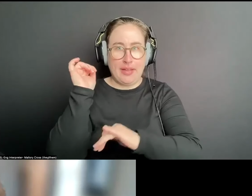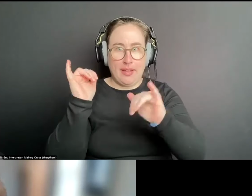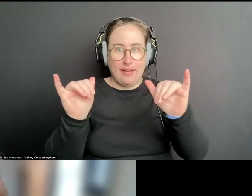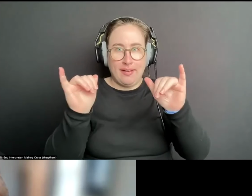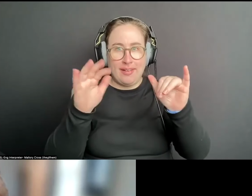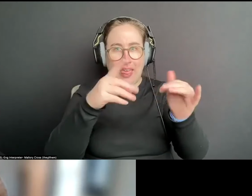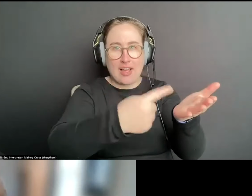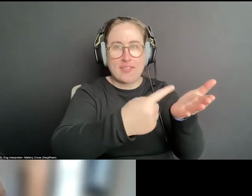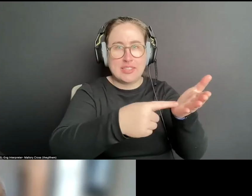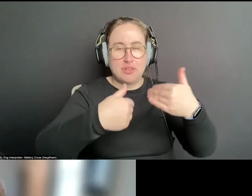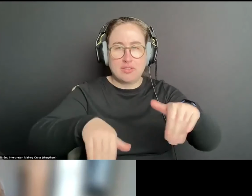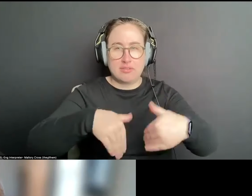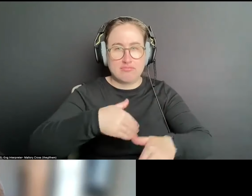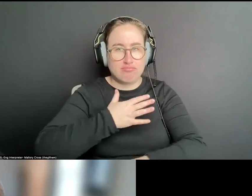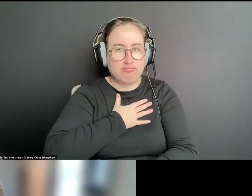the conversation.